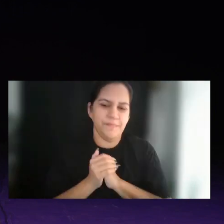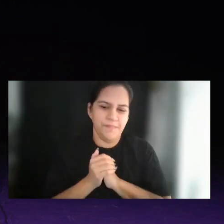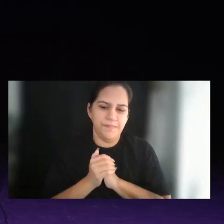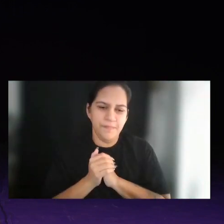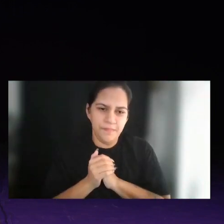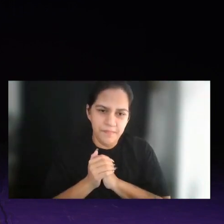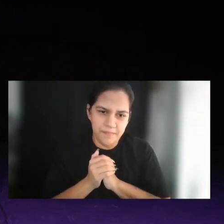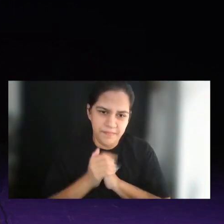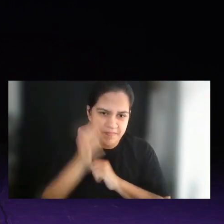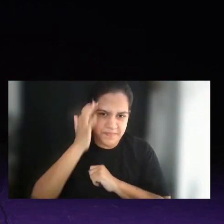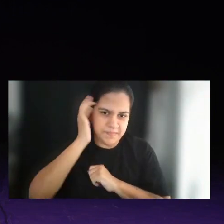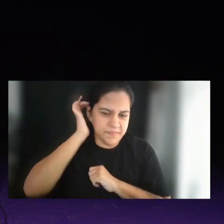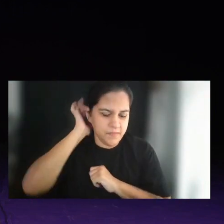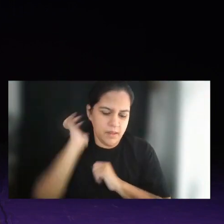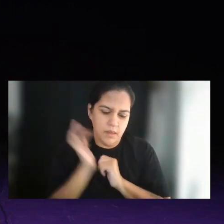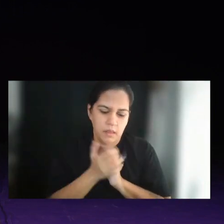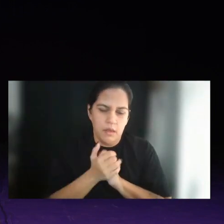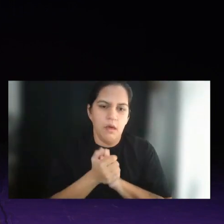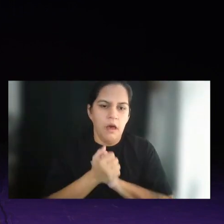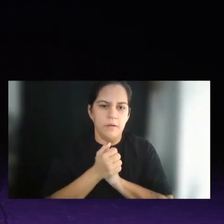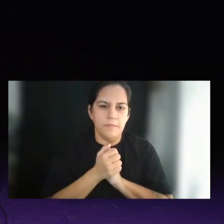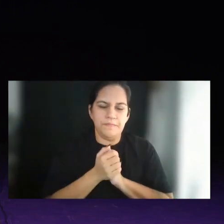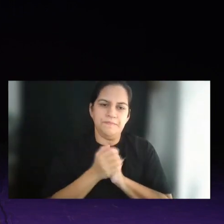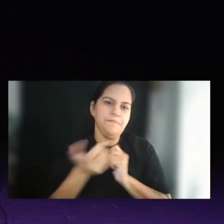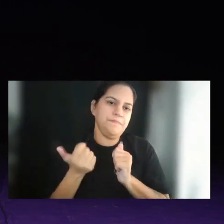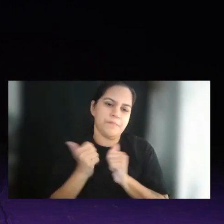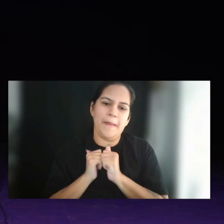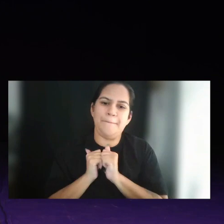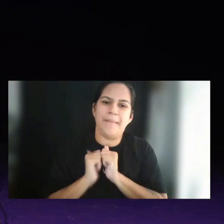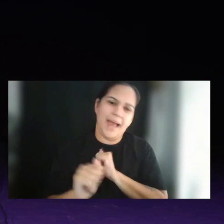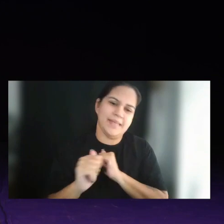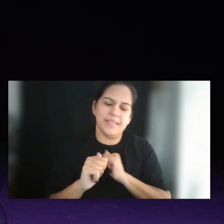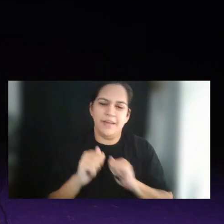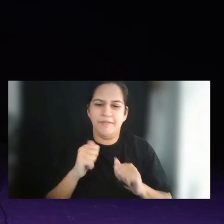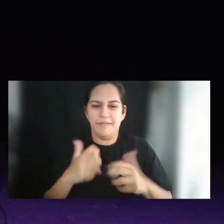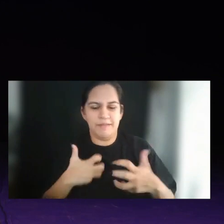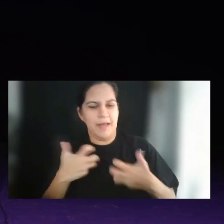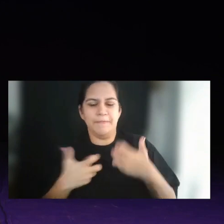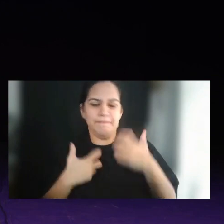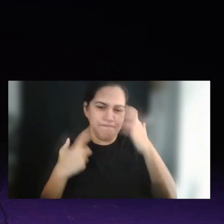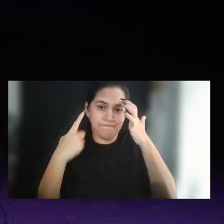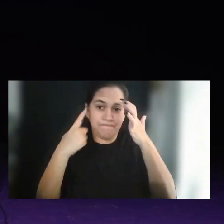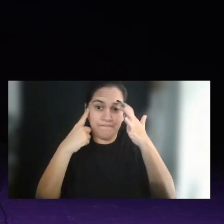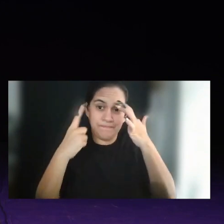And passively, aggressively thank the public theater.